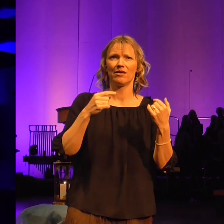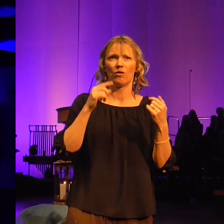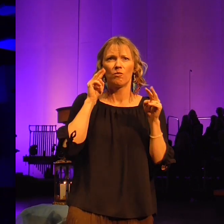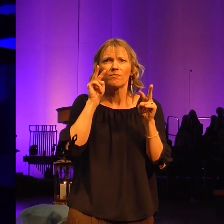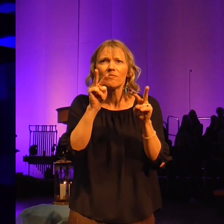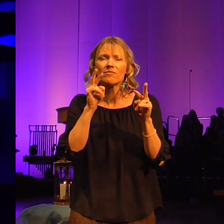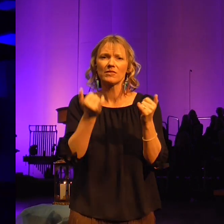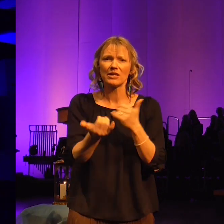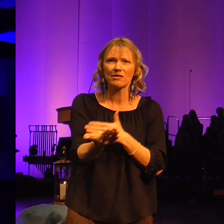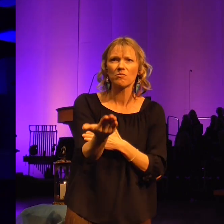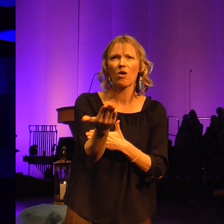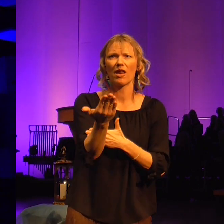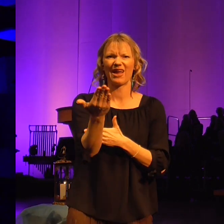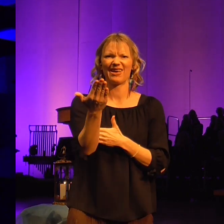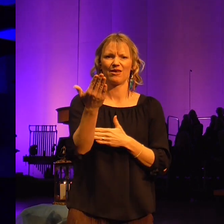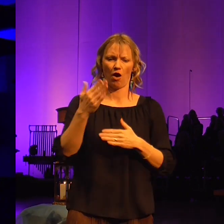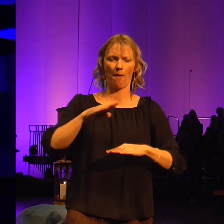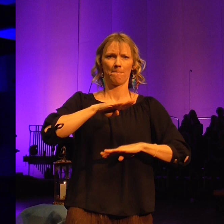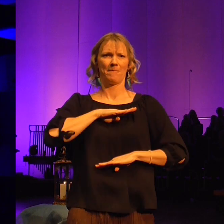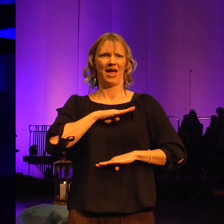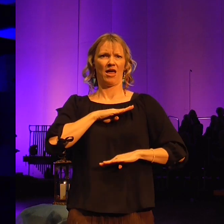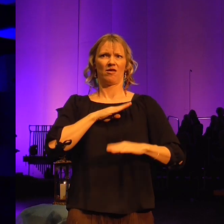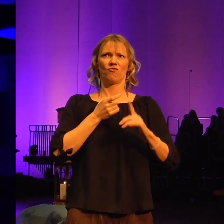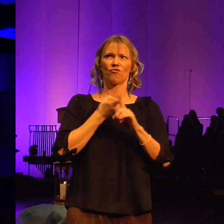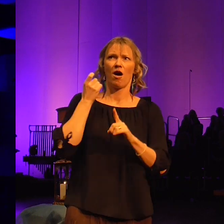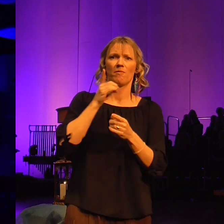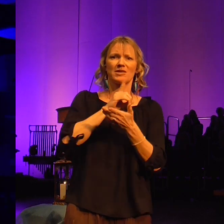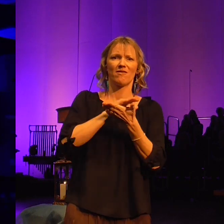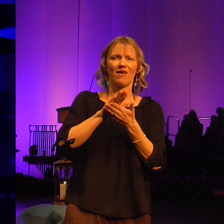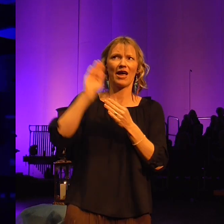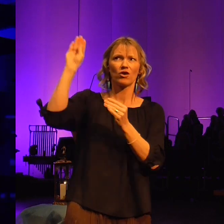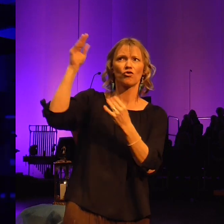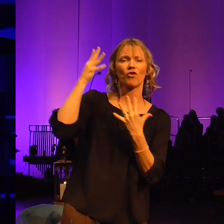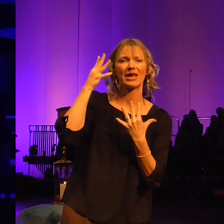with the divine grace that God is leading us forward